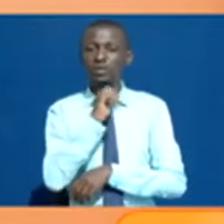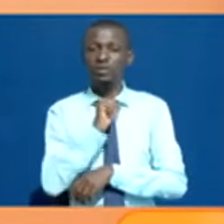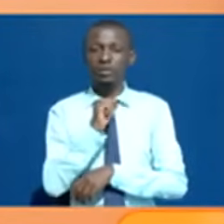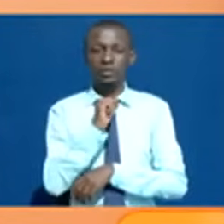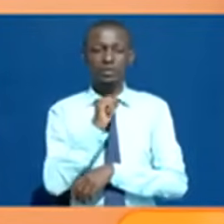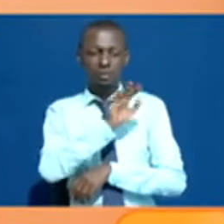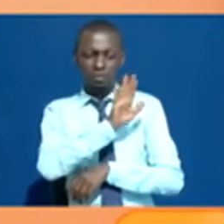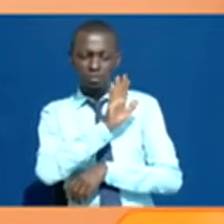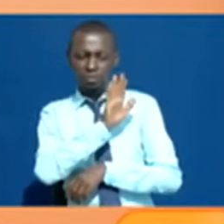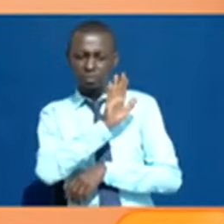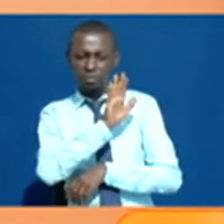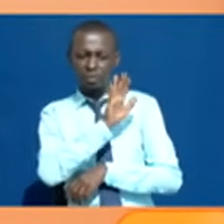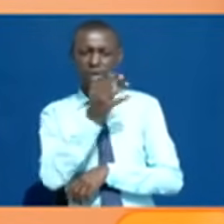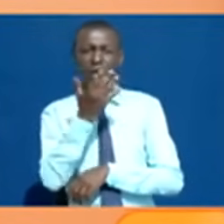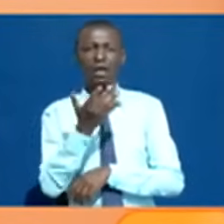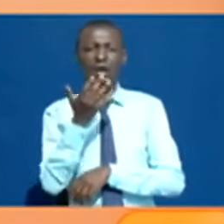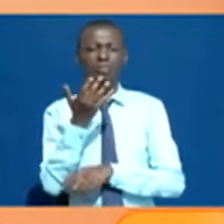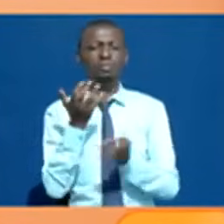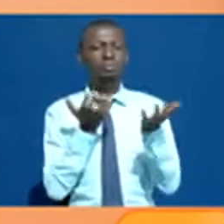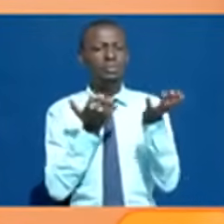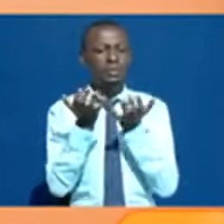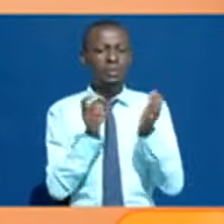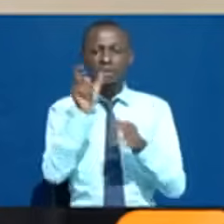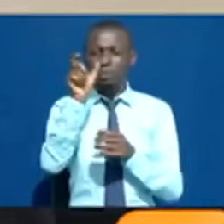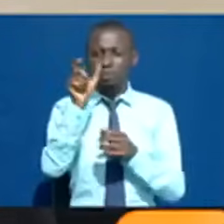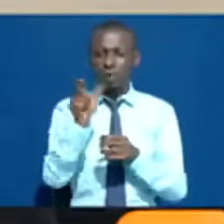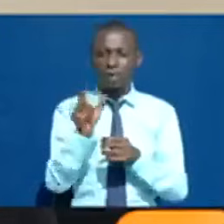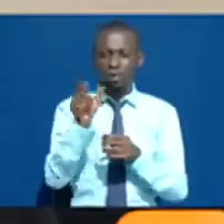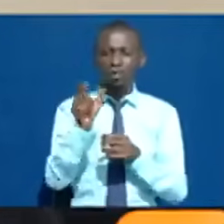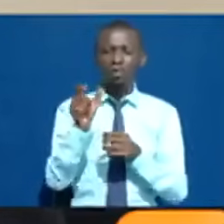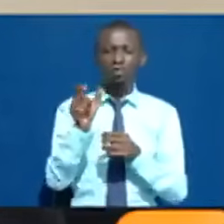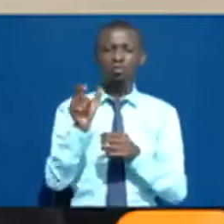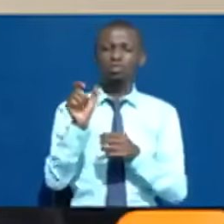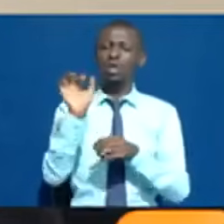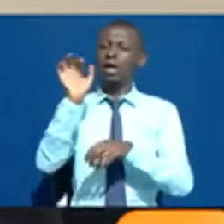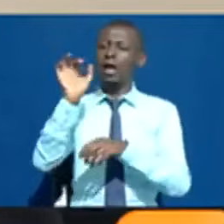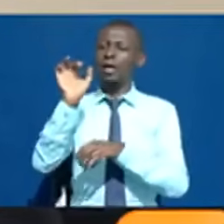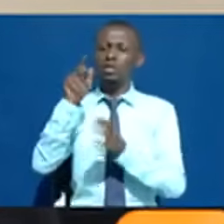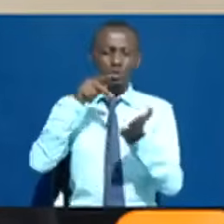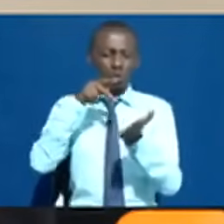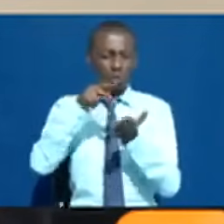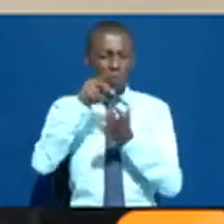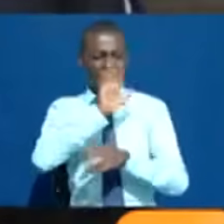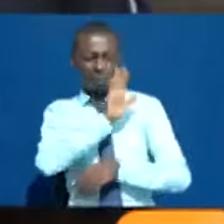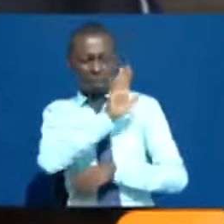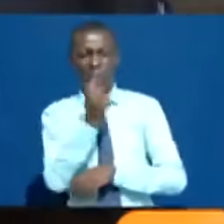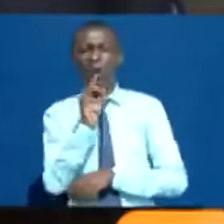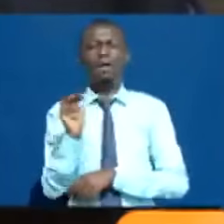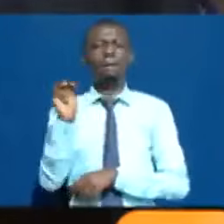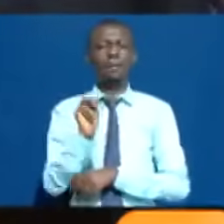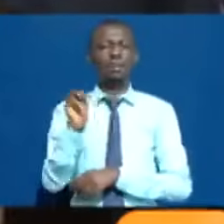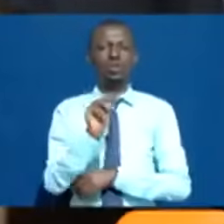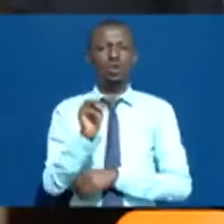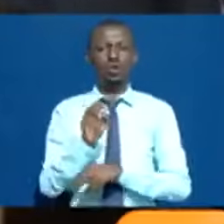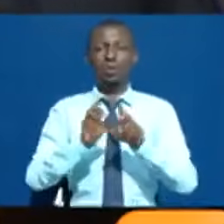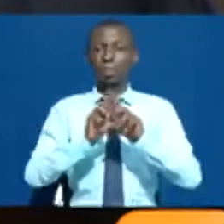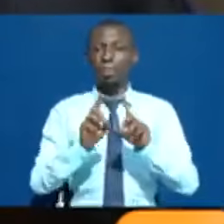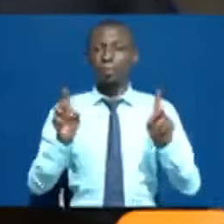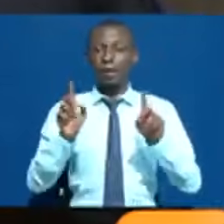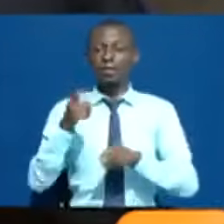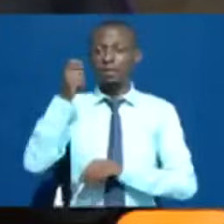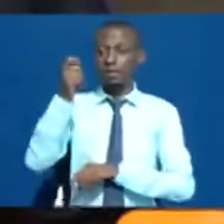he who was owed by the said businessman to the tune of 1 million shillings. However, resident Magistrate Gladys